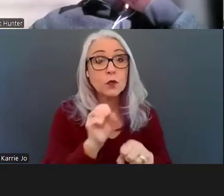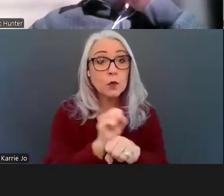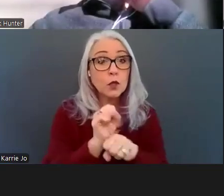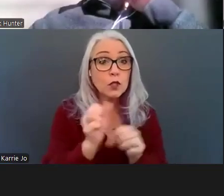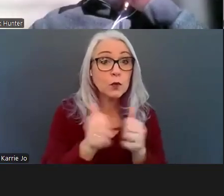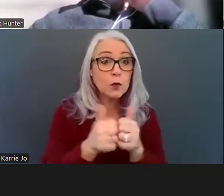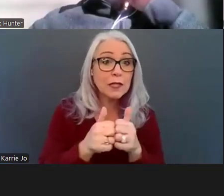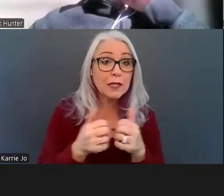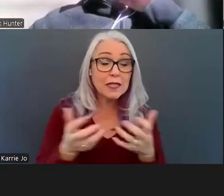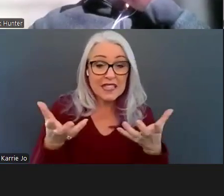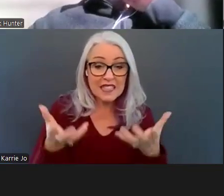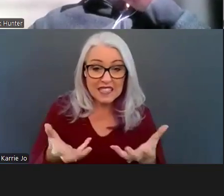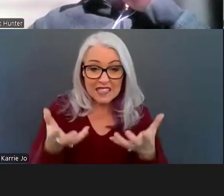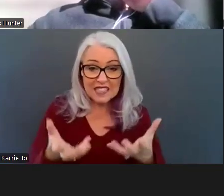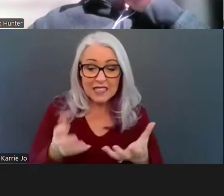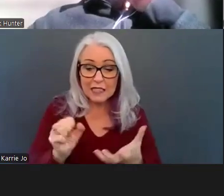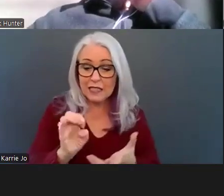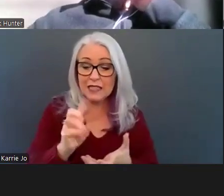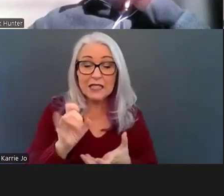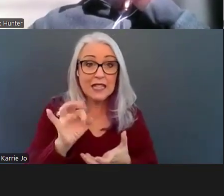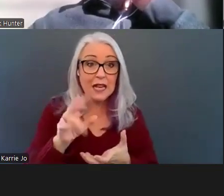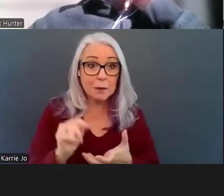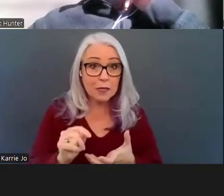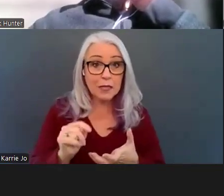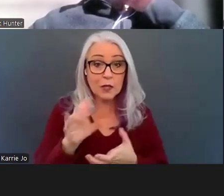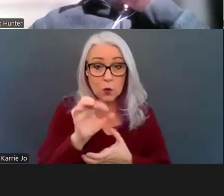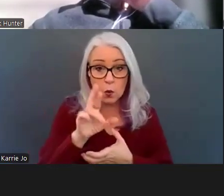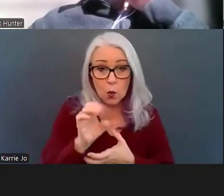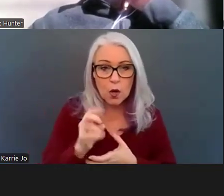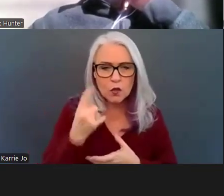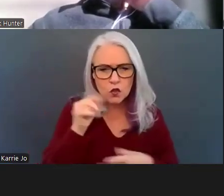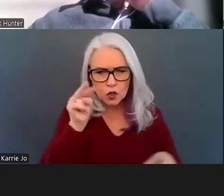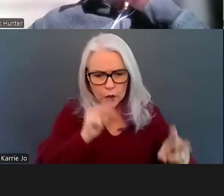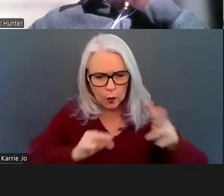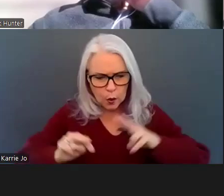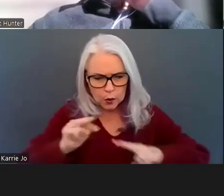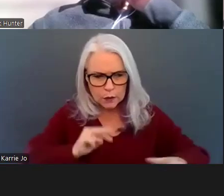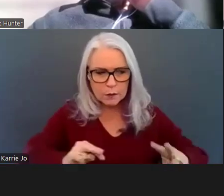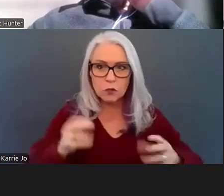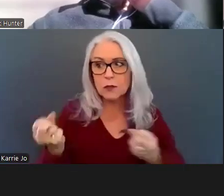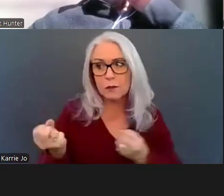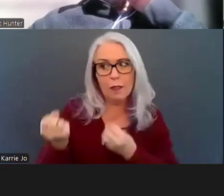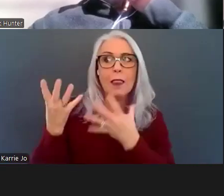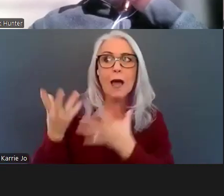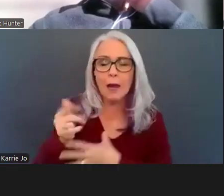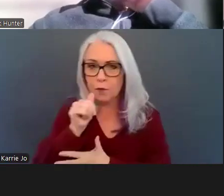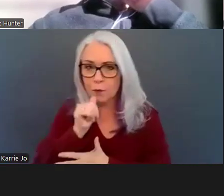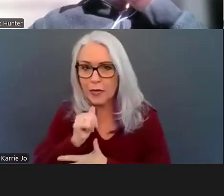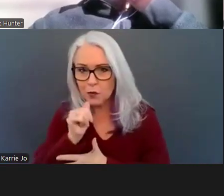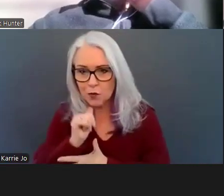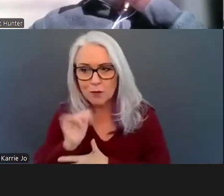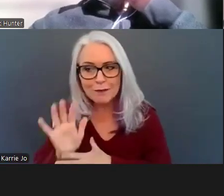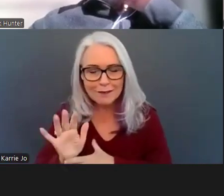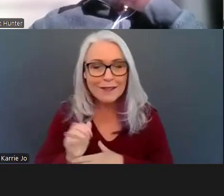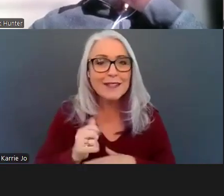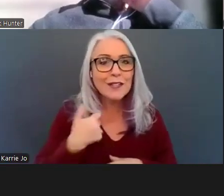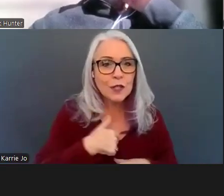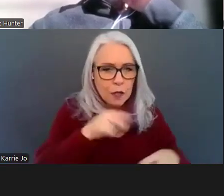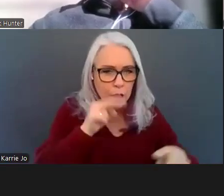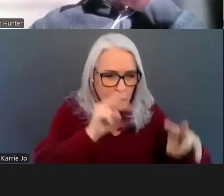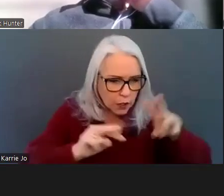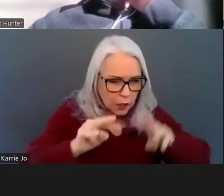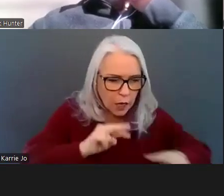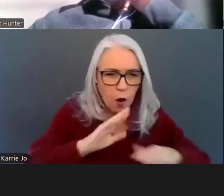sediment cores. And so she looked at the pollen. She has way more patience than most folks in looking at all the